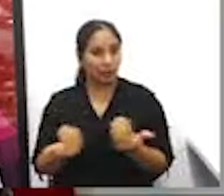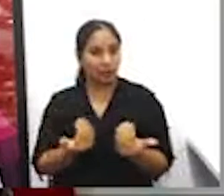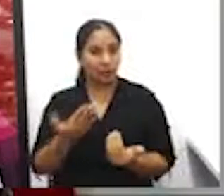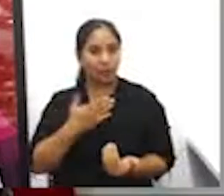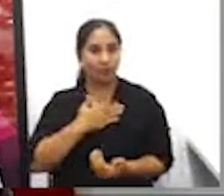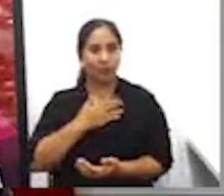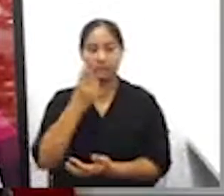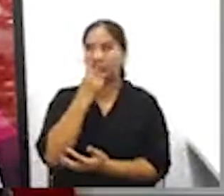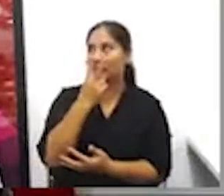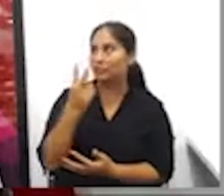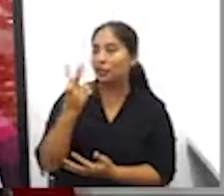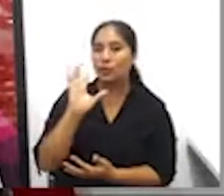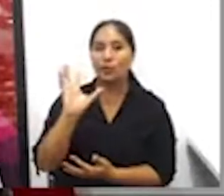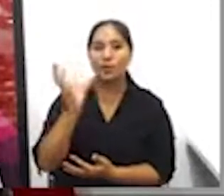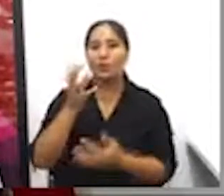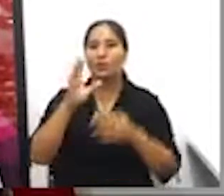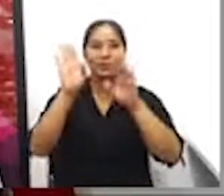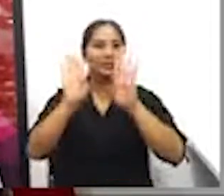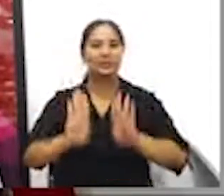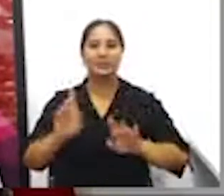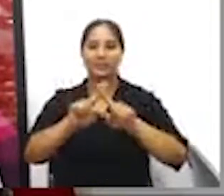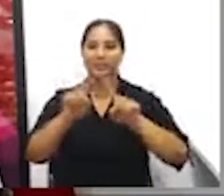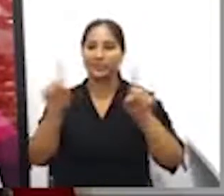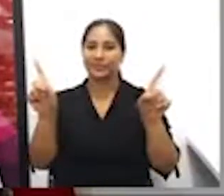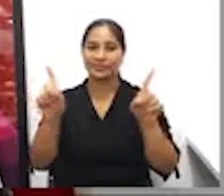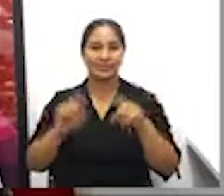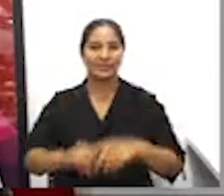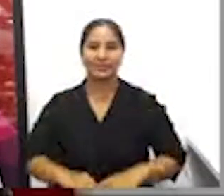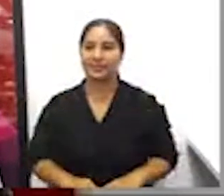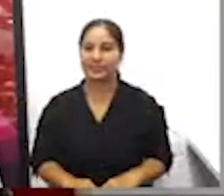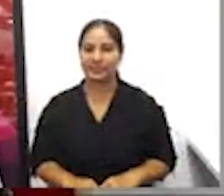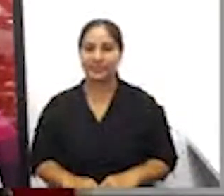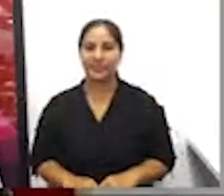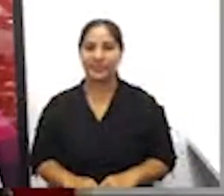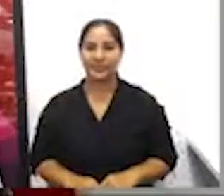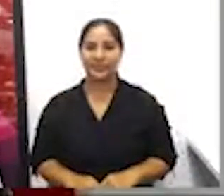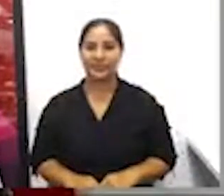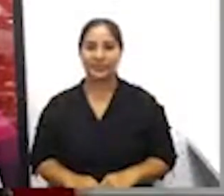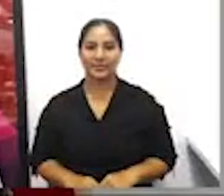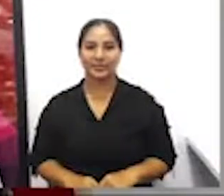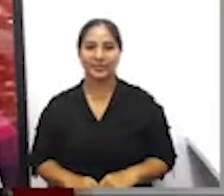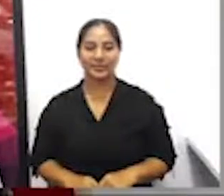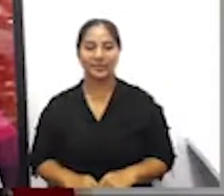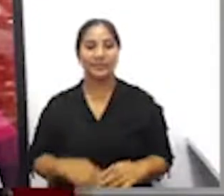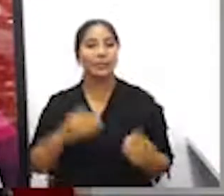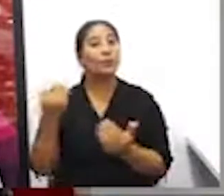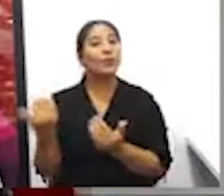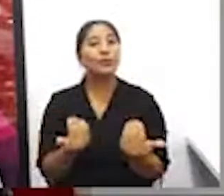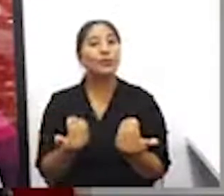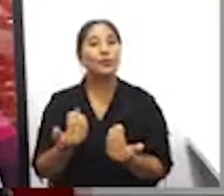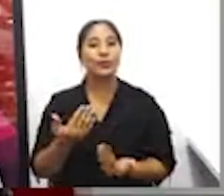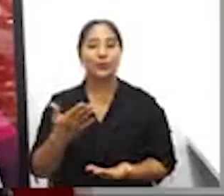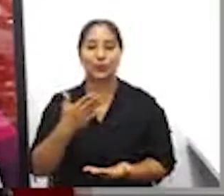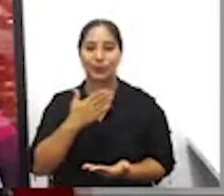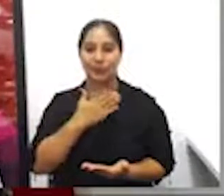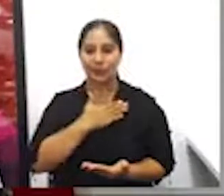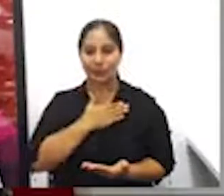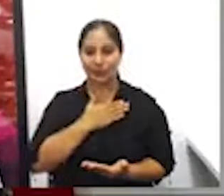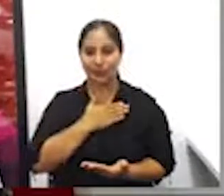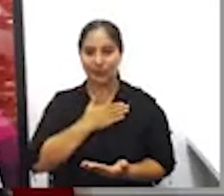It is her time. And so she's pushing me to think about things in a different